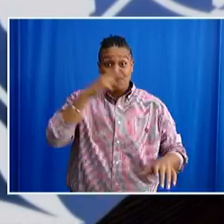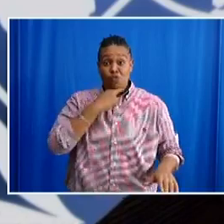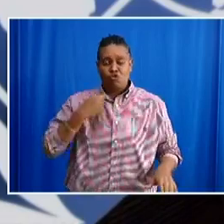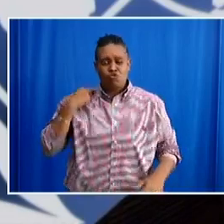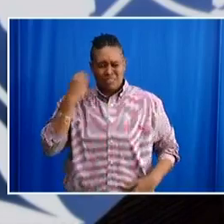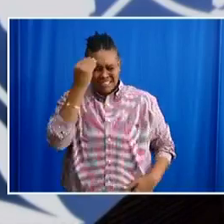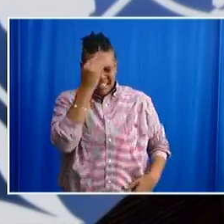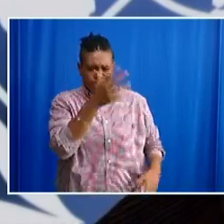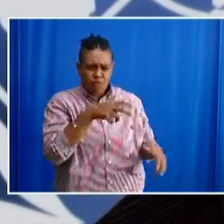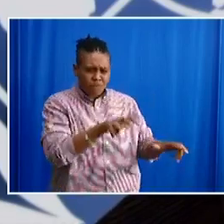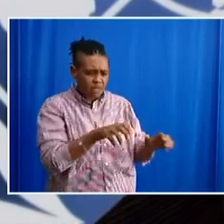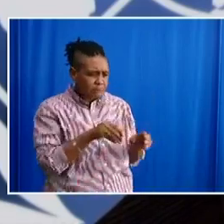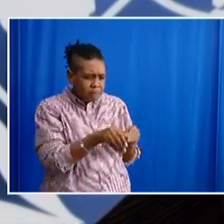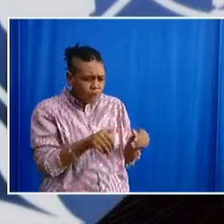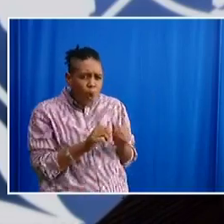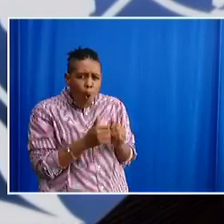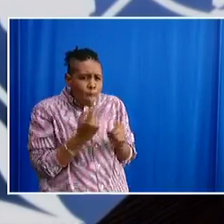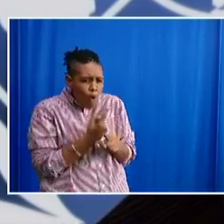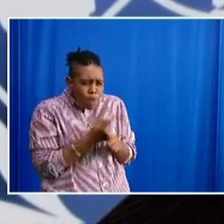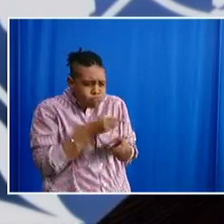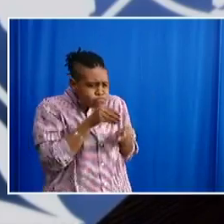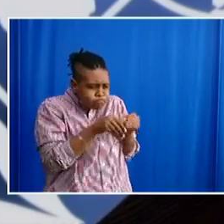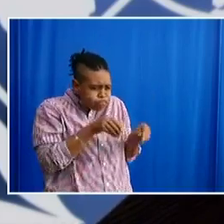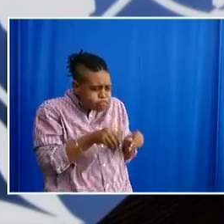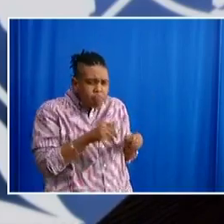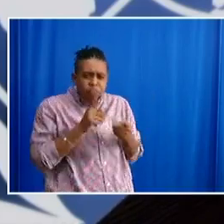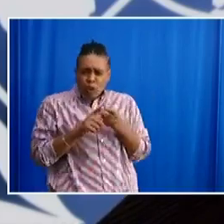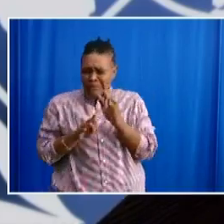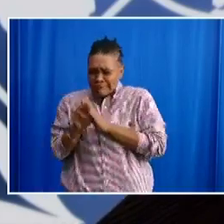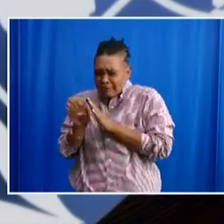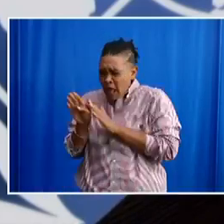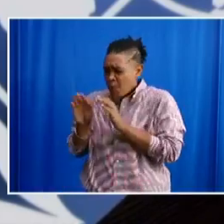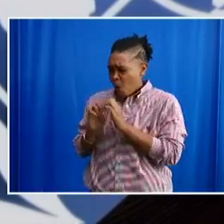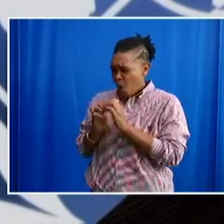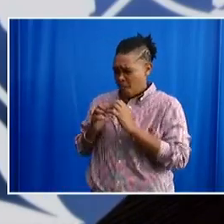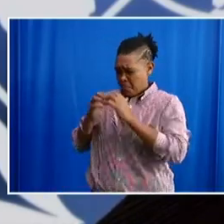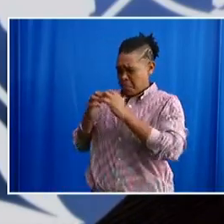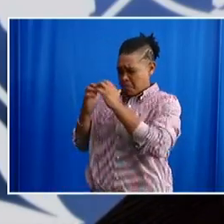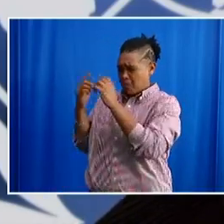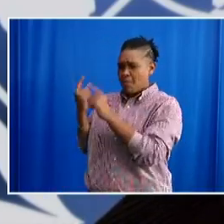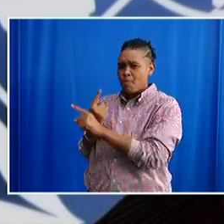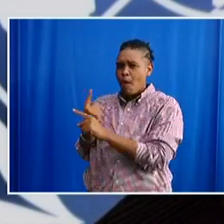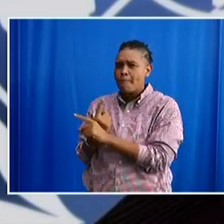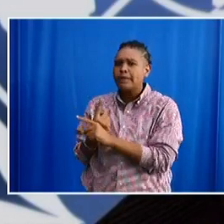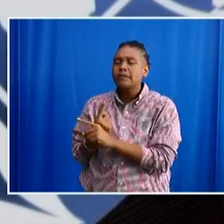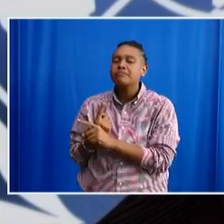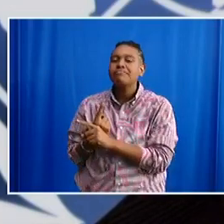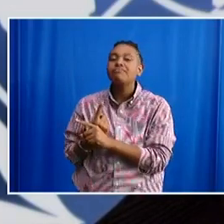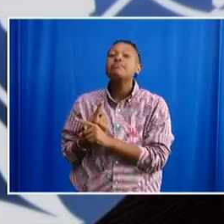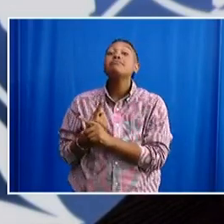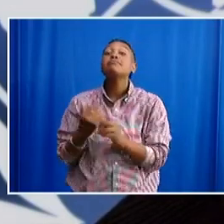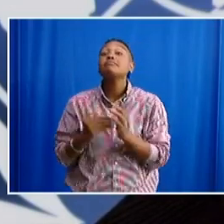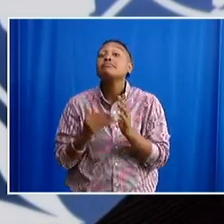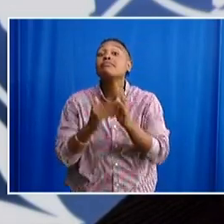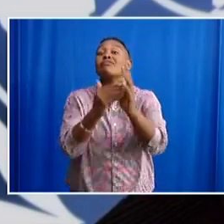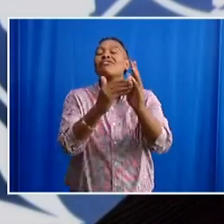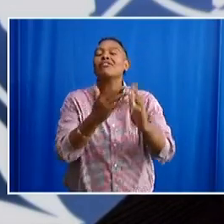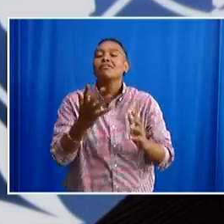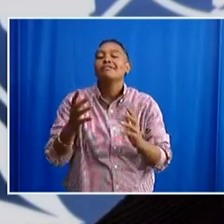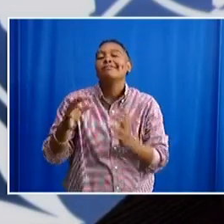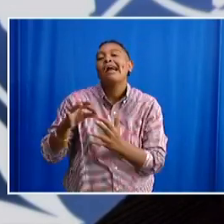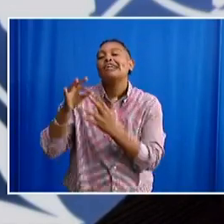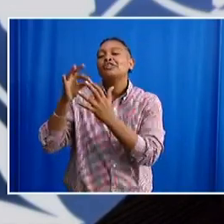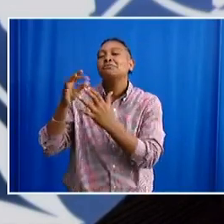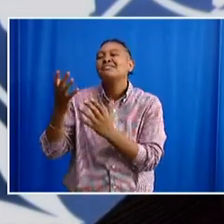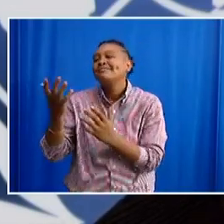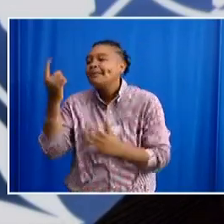risk-informed investment and development are too often the exception rather than the